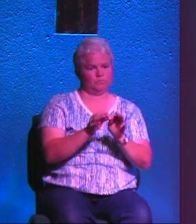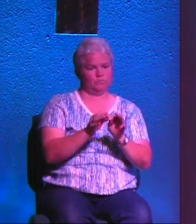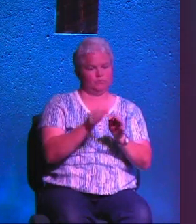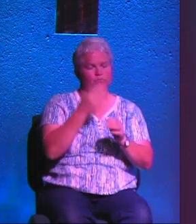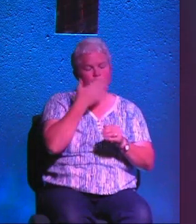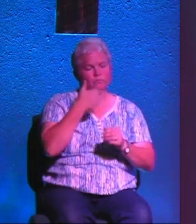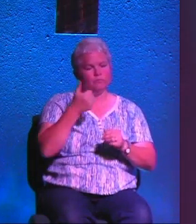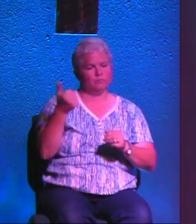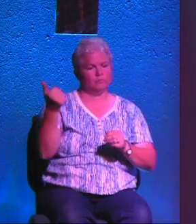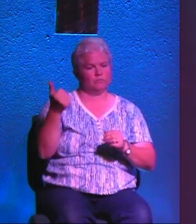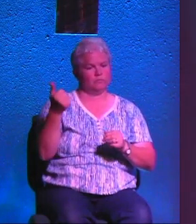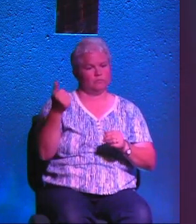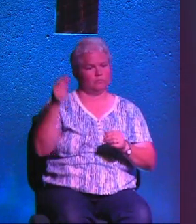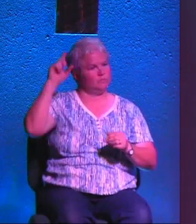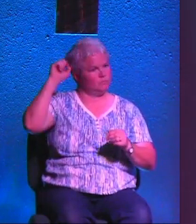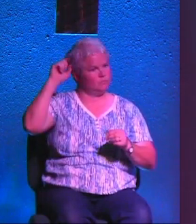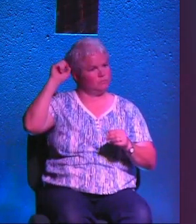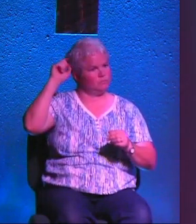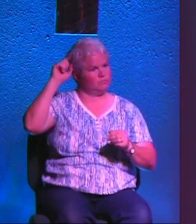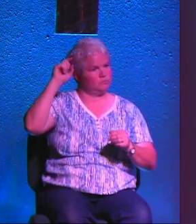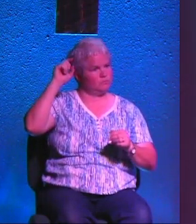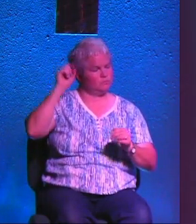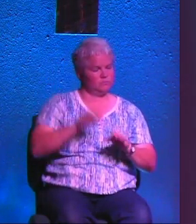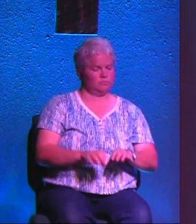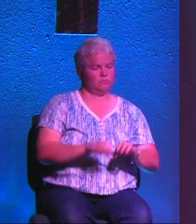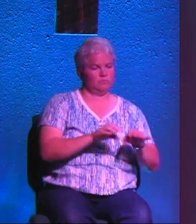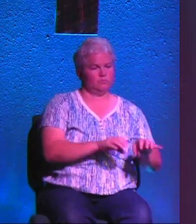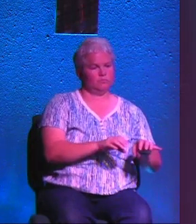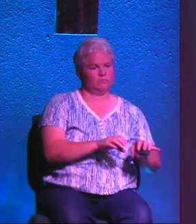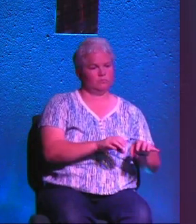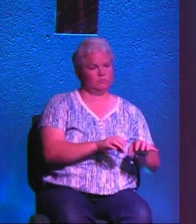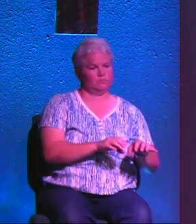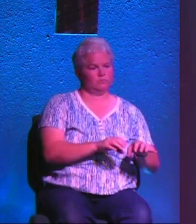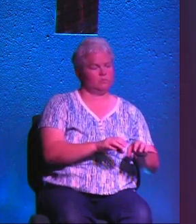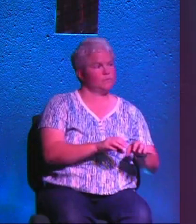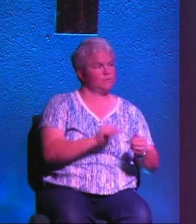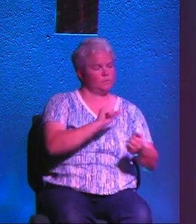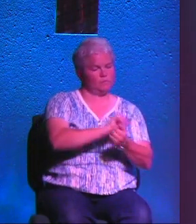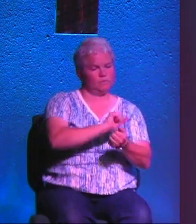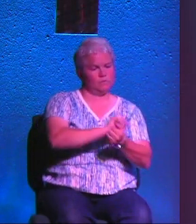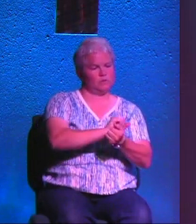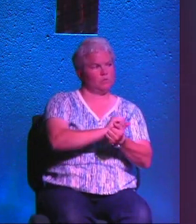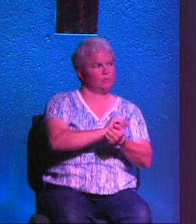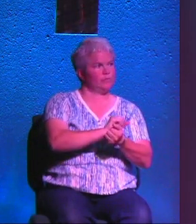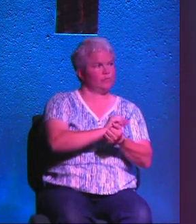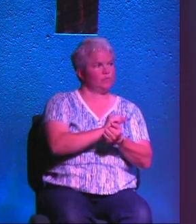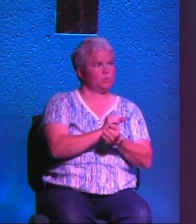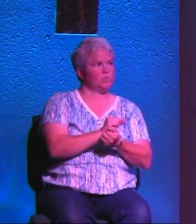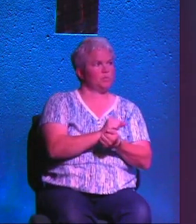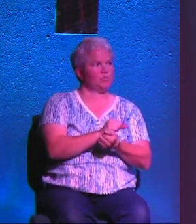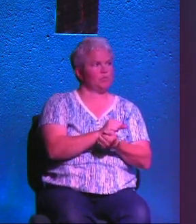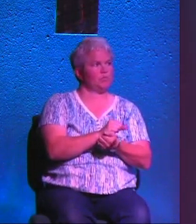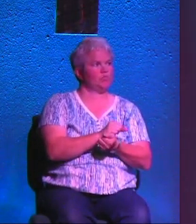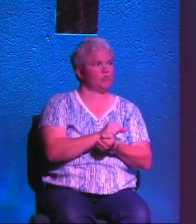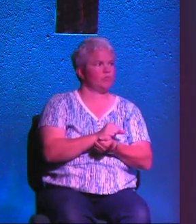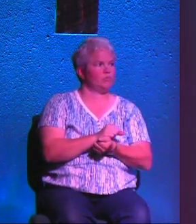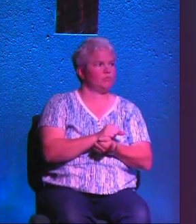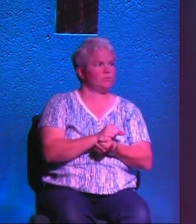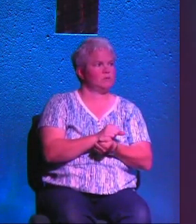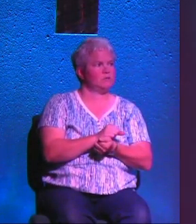a better understanding so that we can put into action and that we can be diligent and we can actually